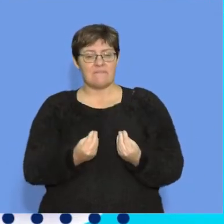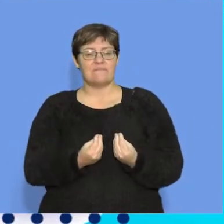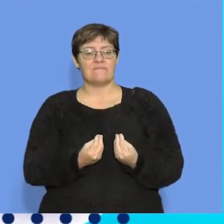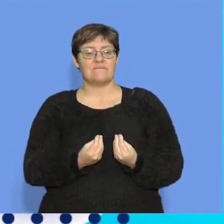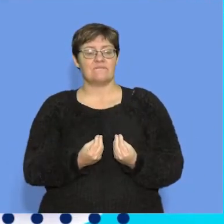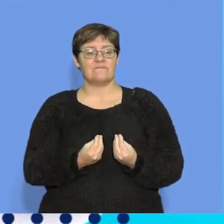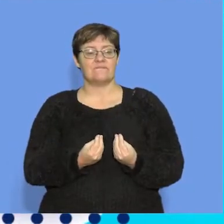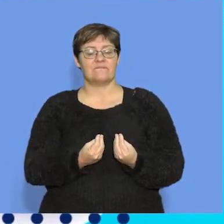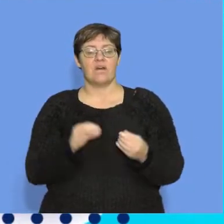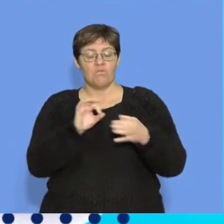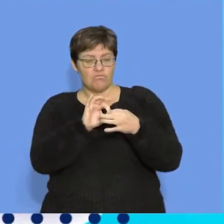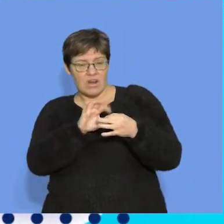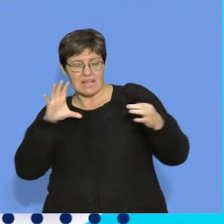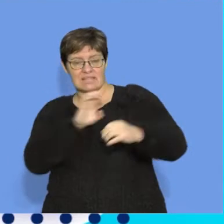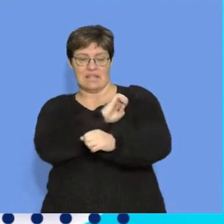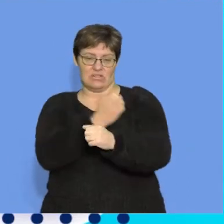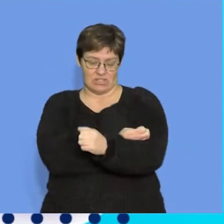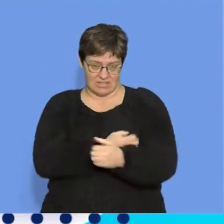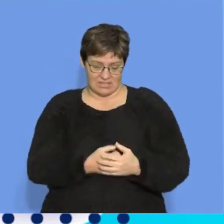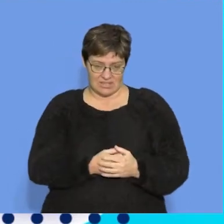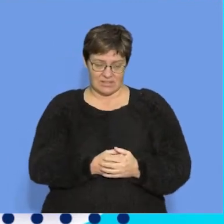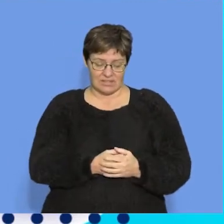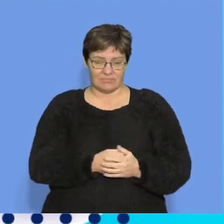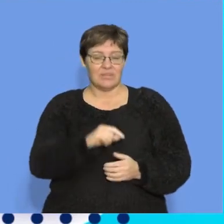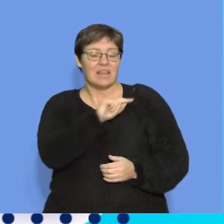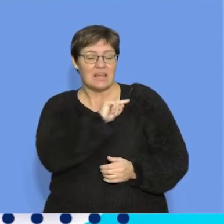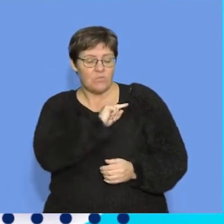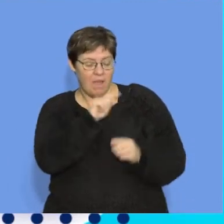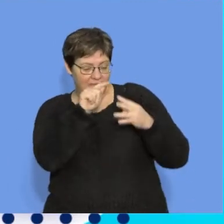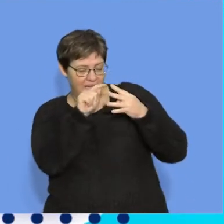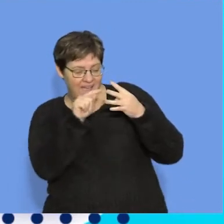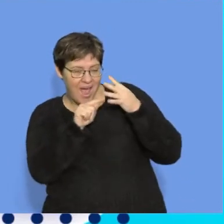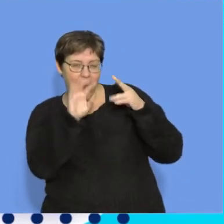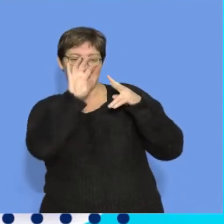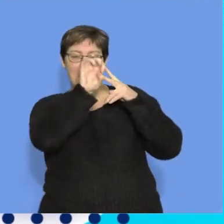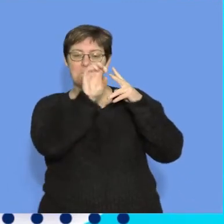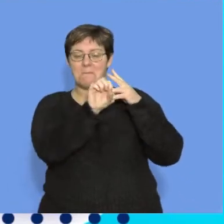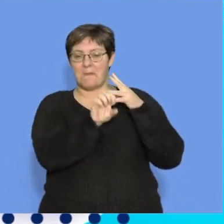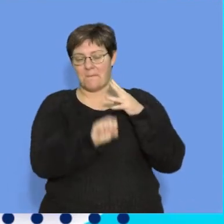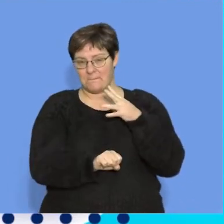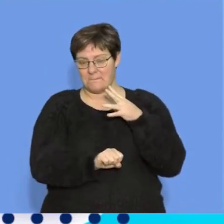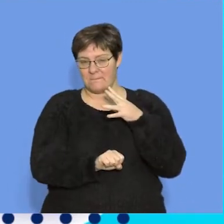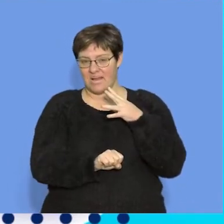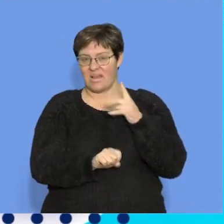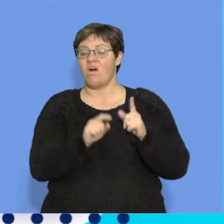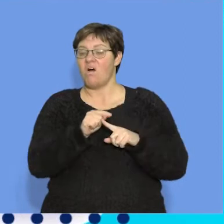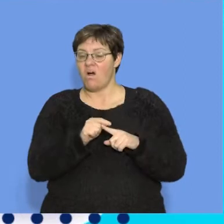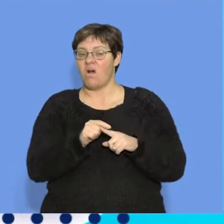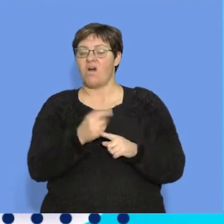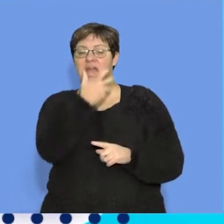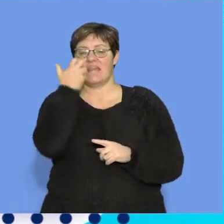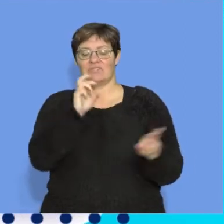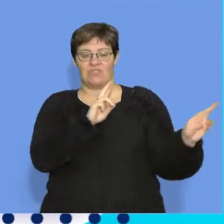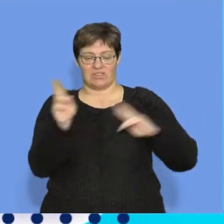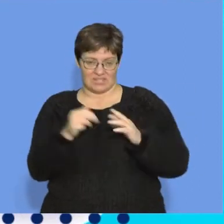overall release of energy. And that's why we could make that definition of heat of reaction